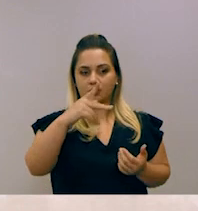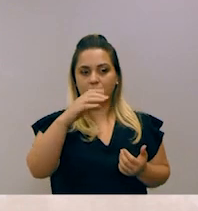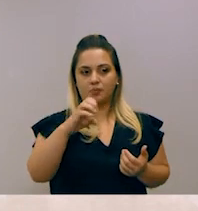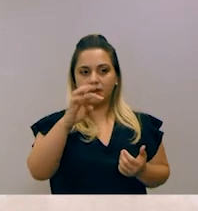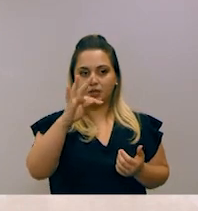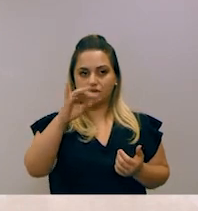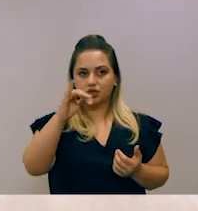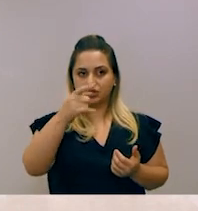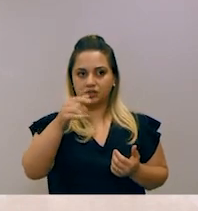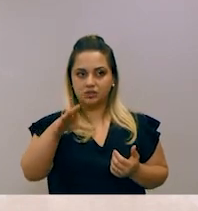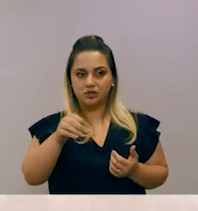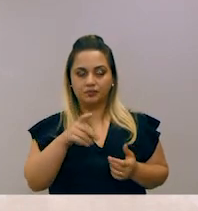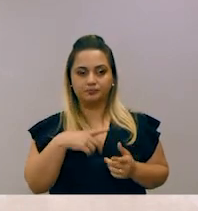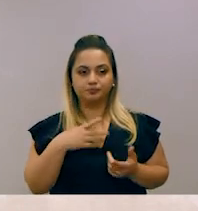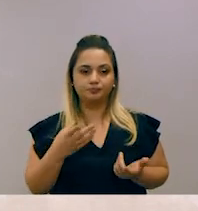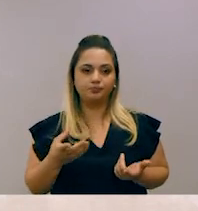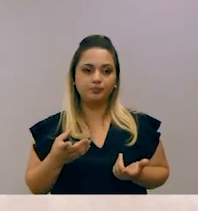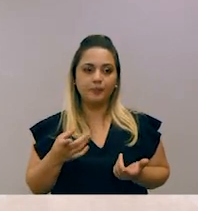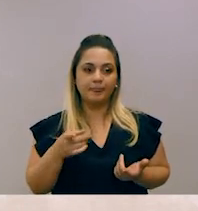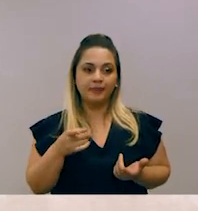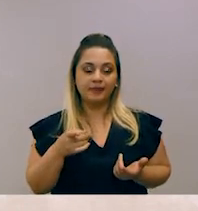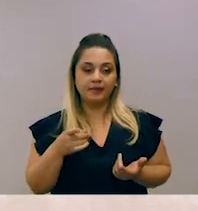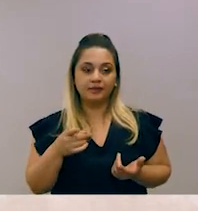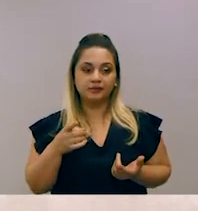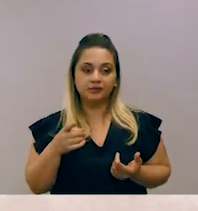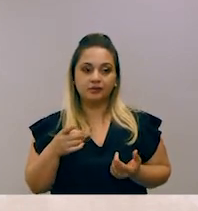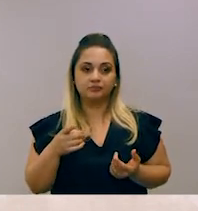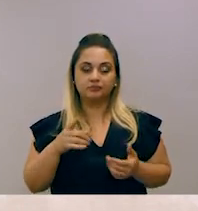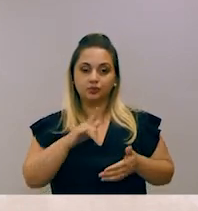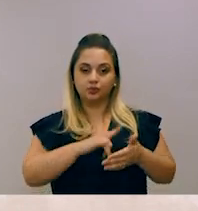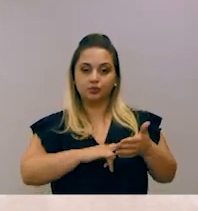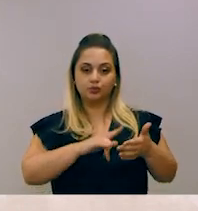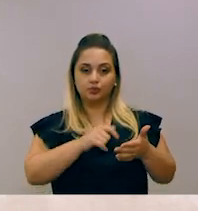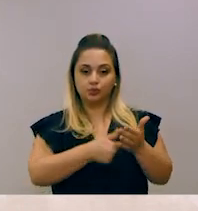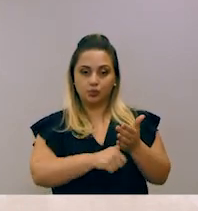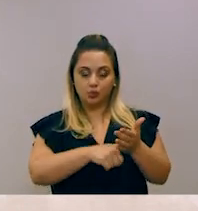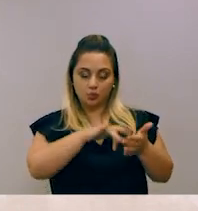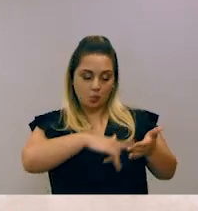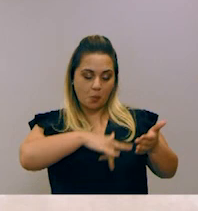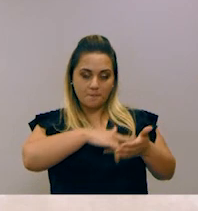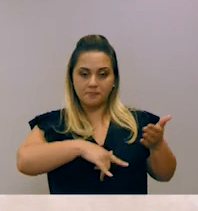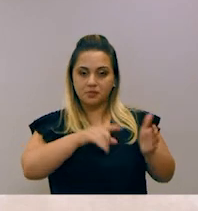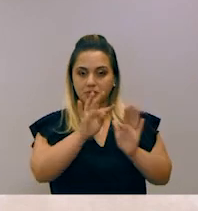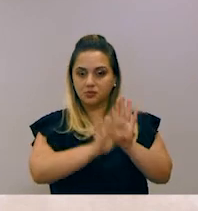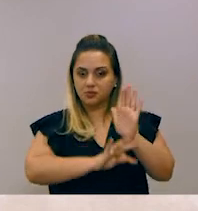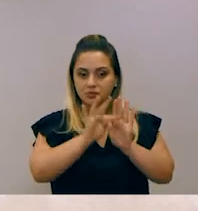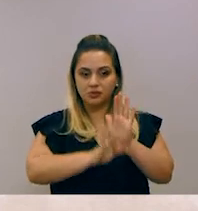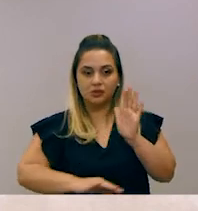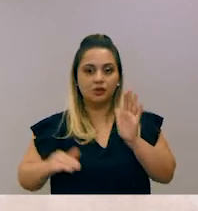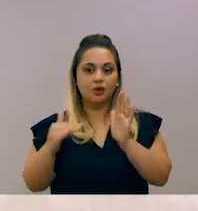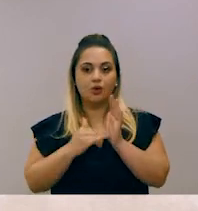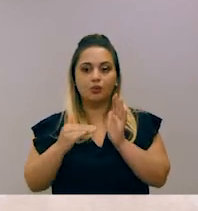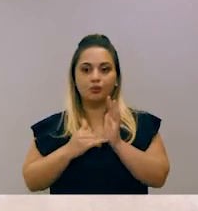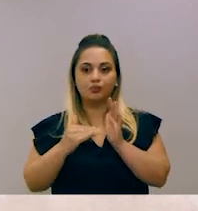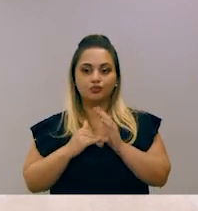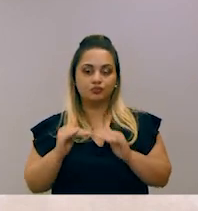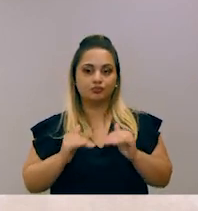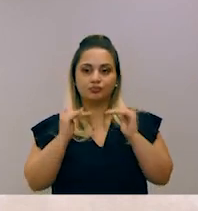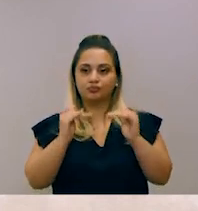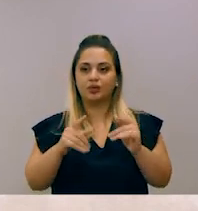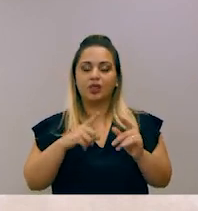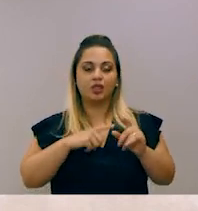of the defender's office. They are text documents, so in the last